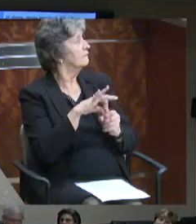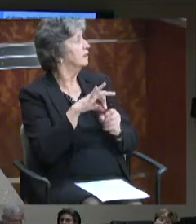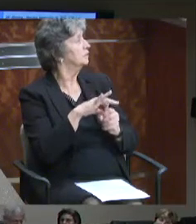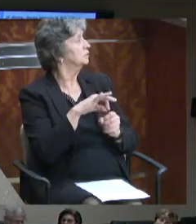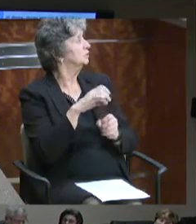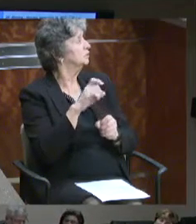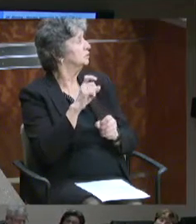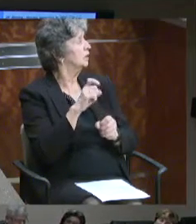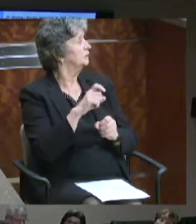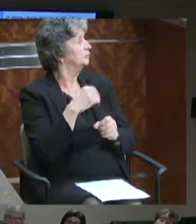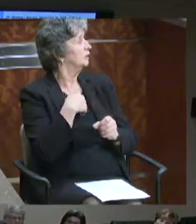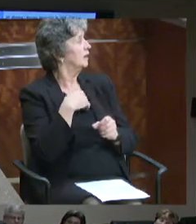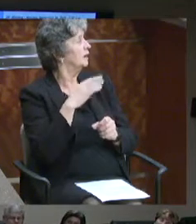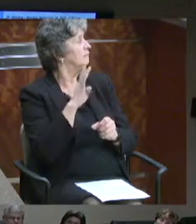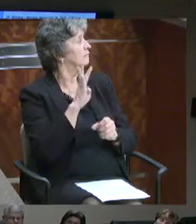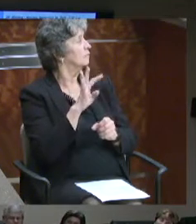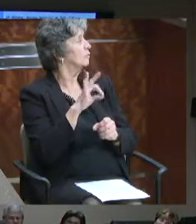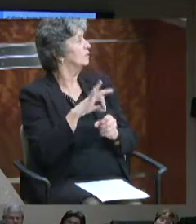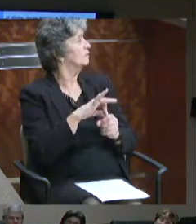votes.